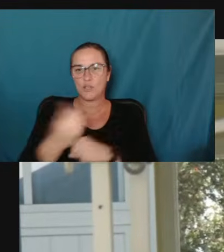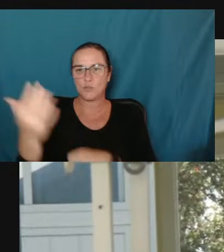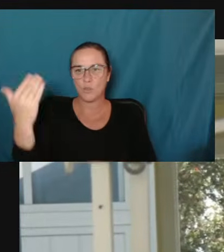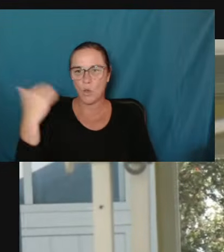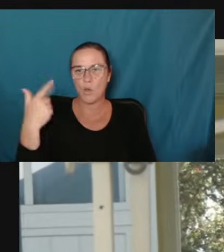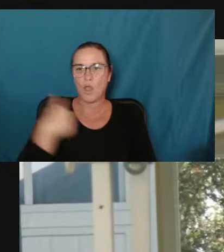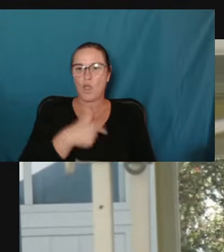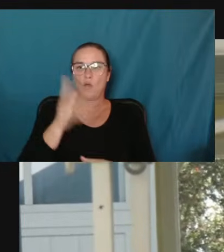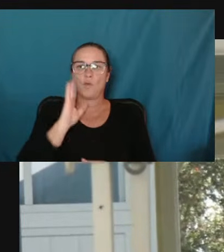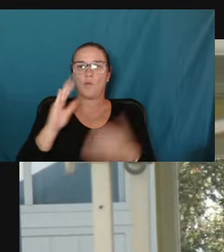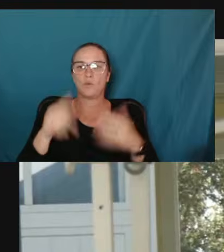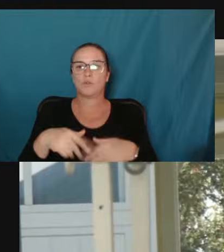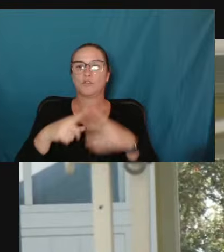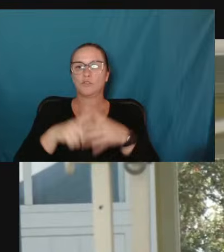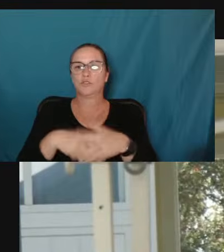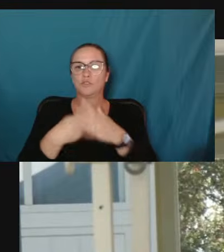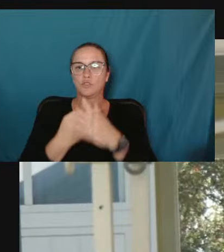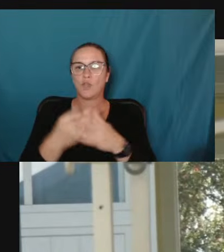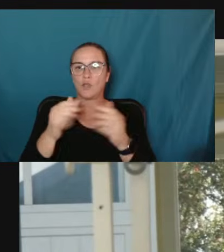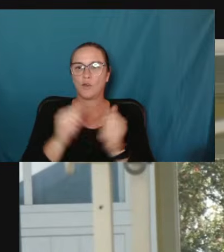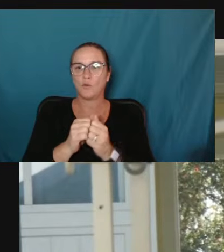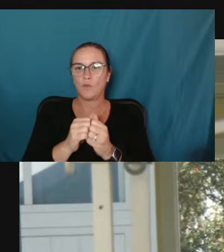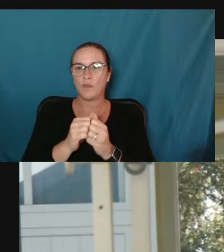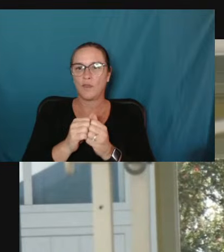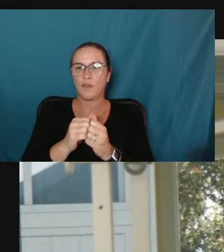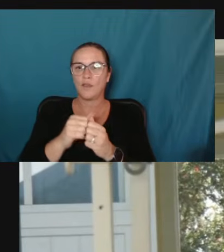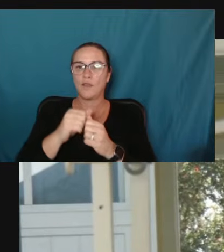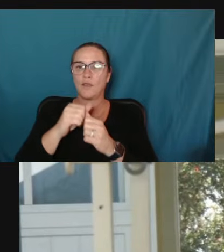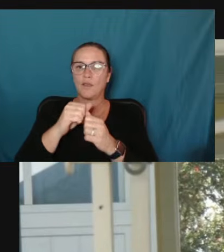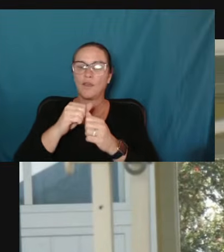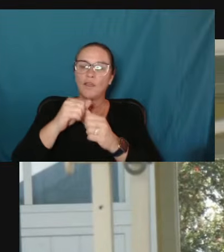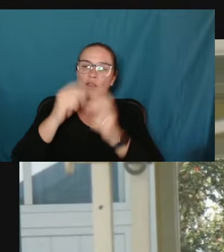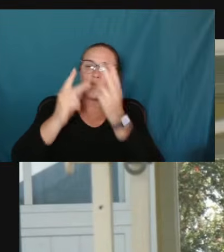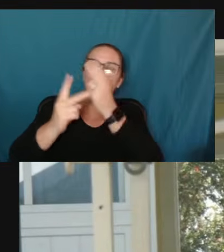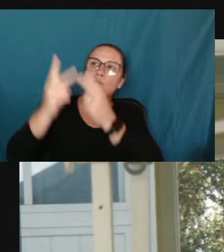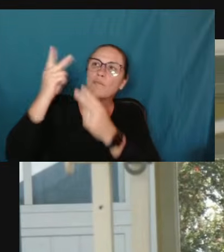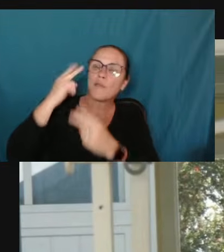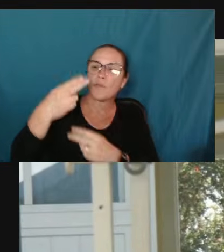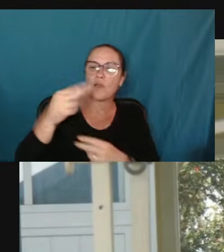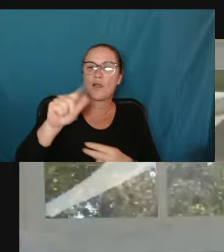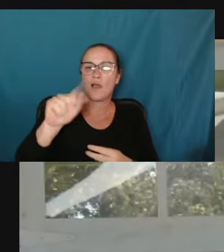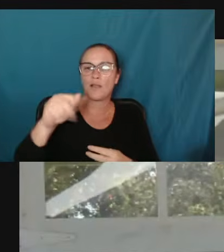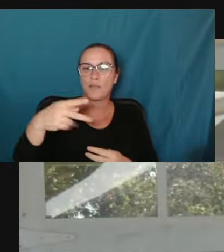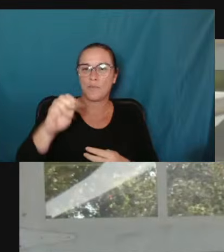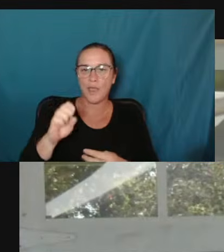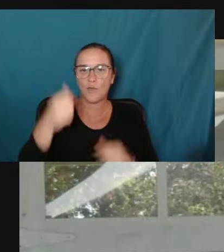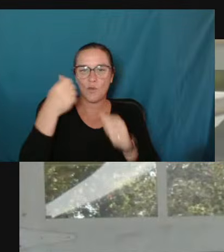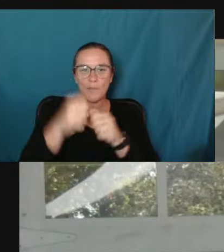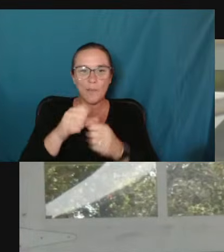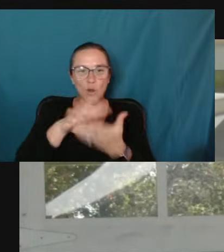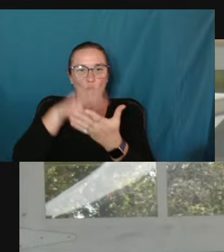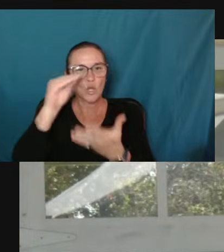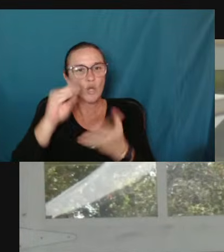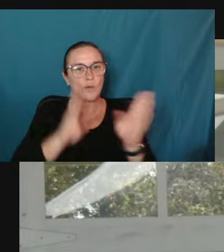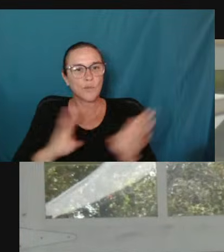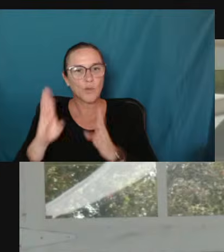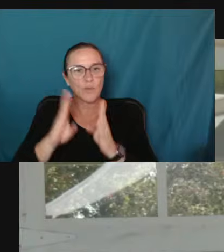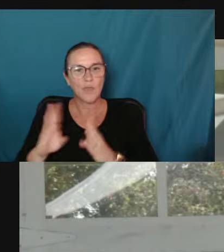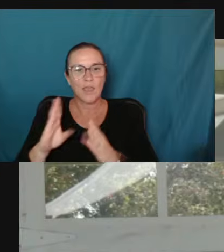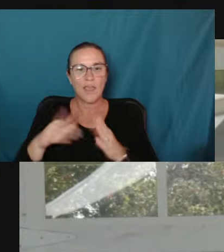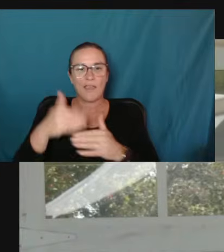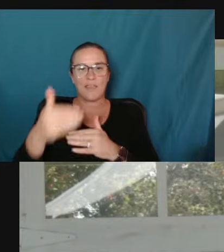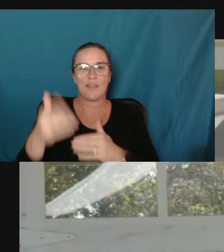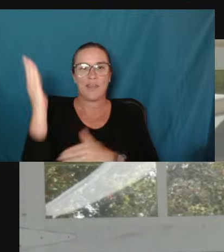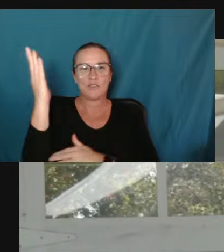start with remembering Halapē, remember, learn, and prepare. Our next speaker is Cindy Preller. She